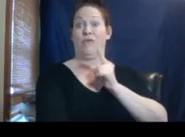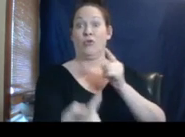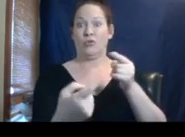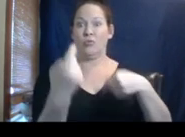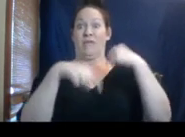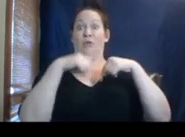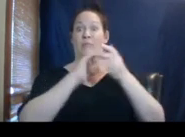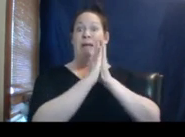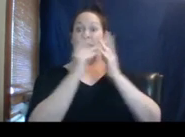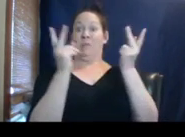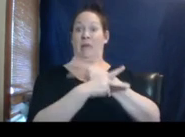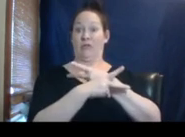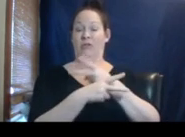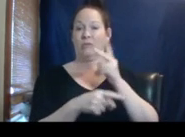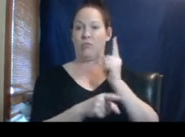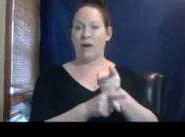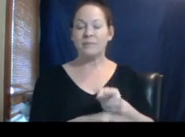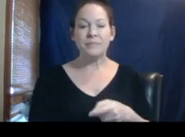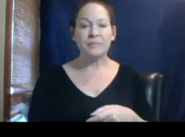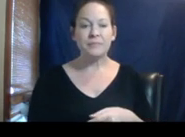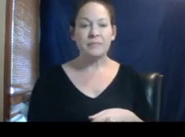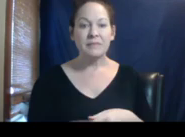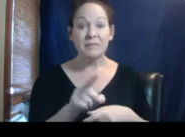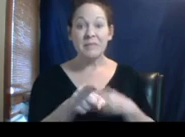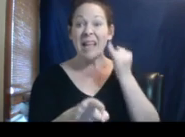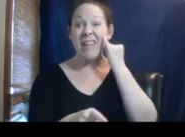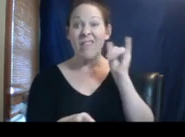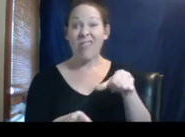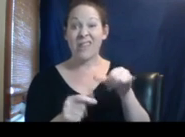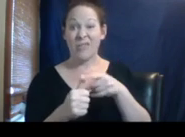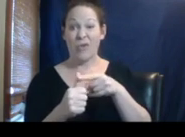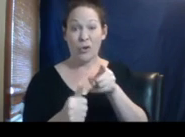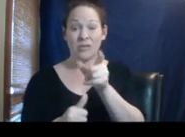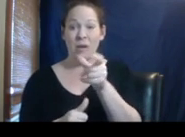our multiplication is. But notice, if this was the polynomial I had,